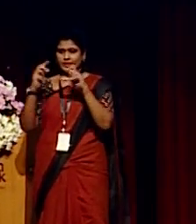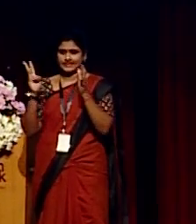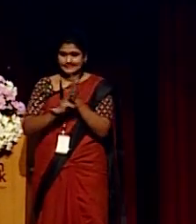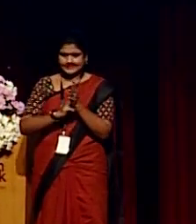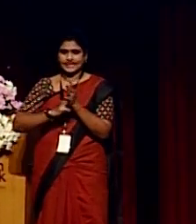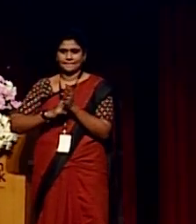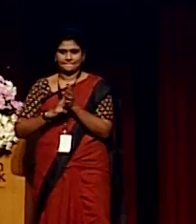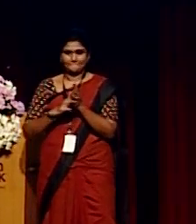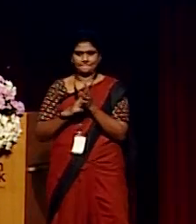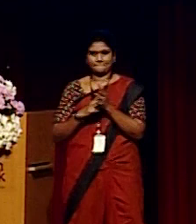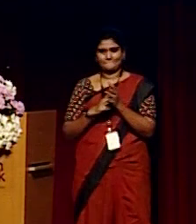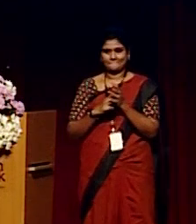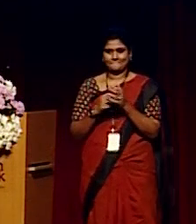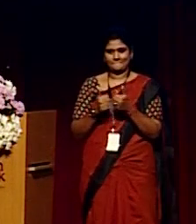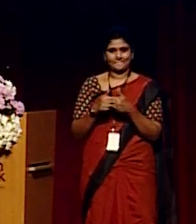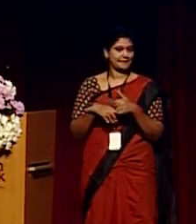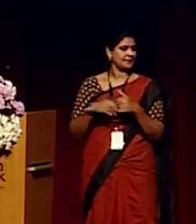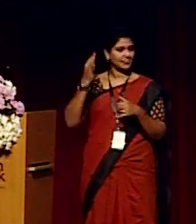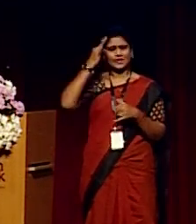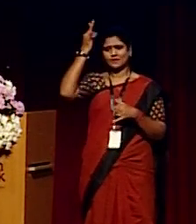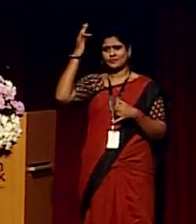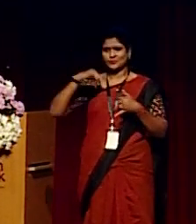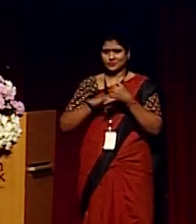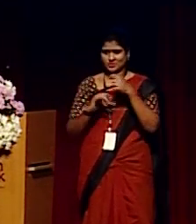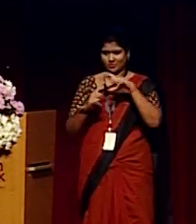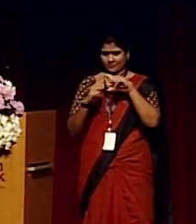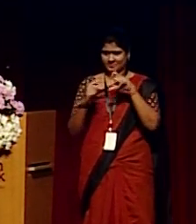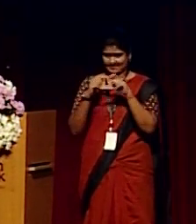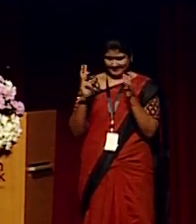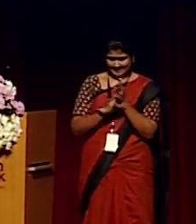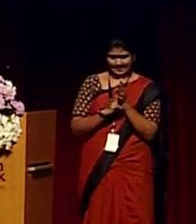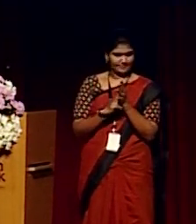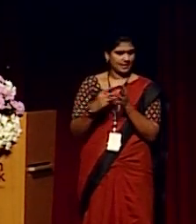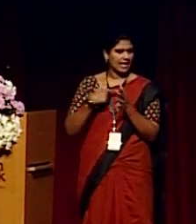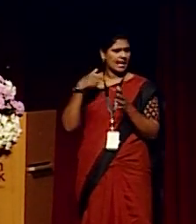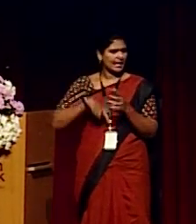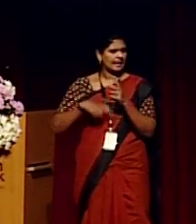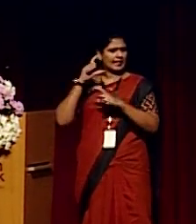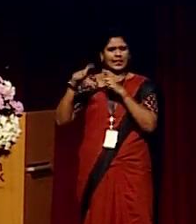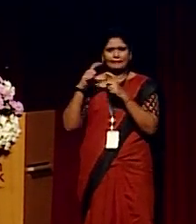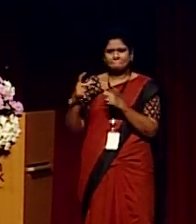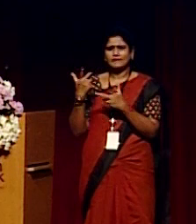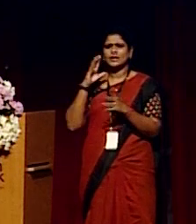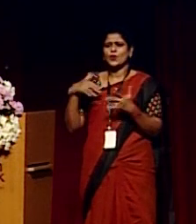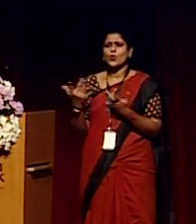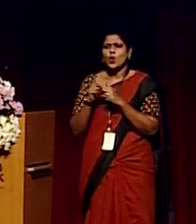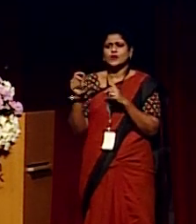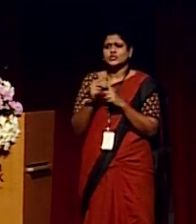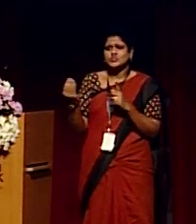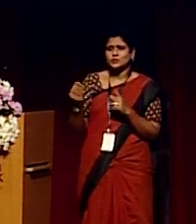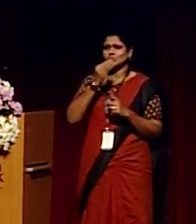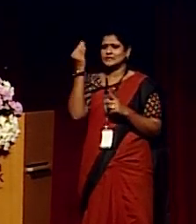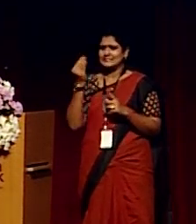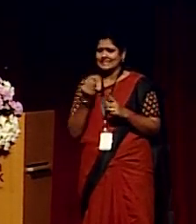diagram solutions. I work for CTO for a company which is called Equivalent Design, where we currently build the next generation